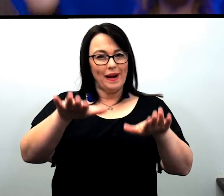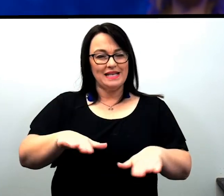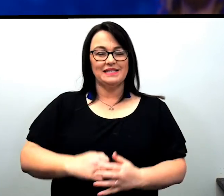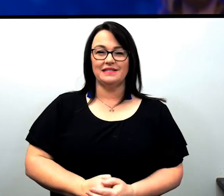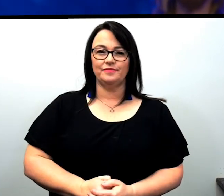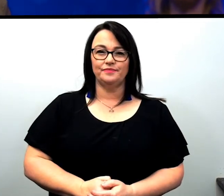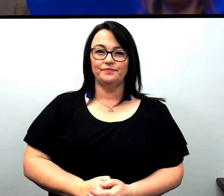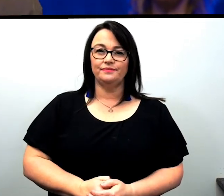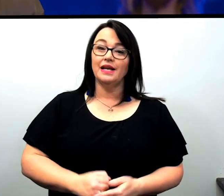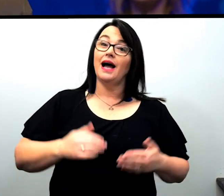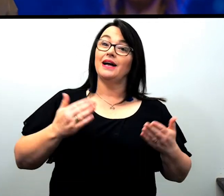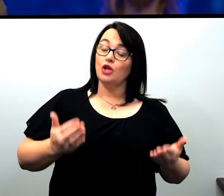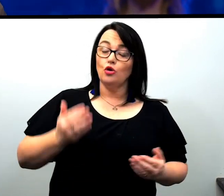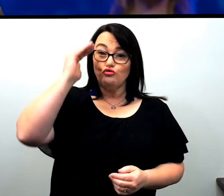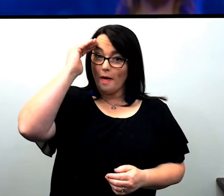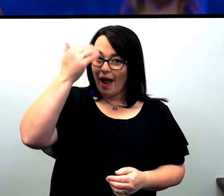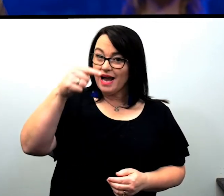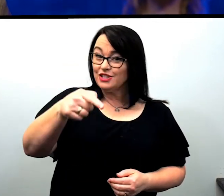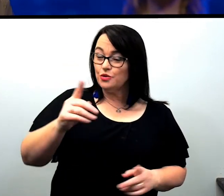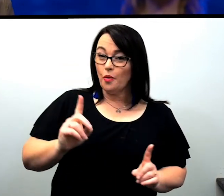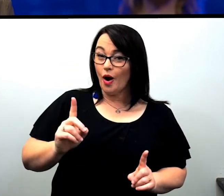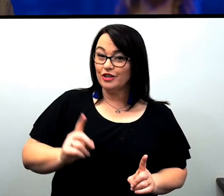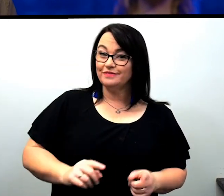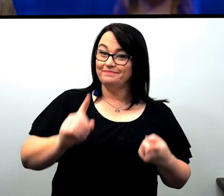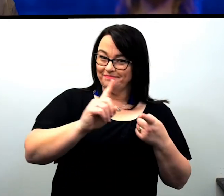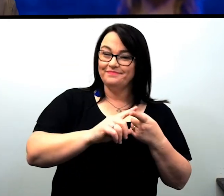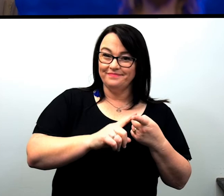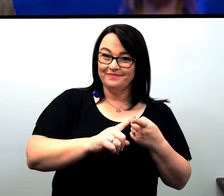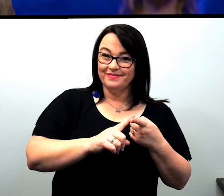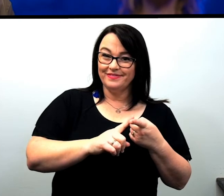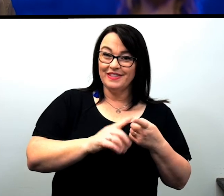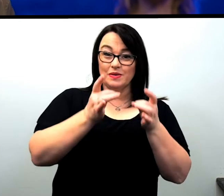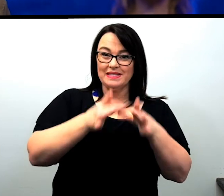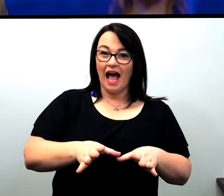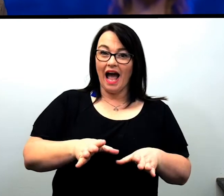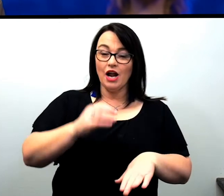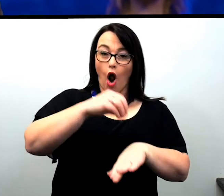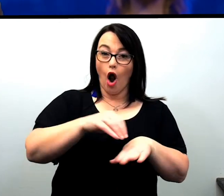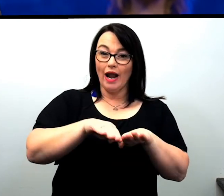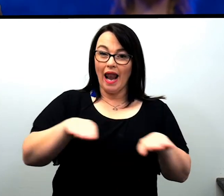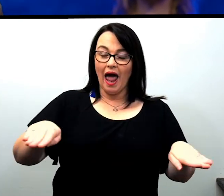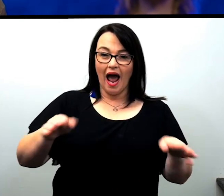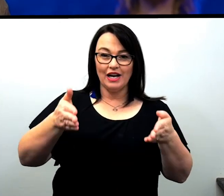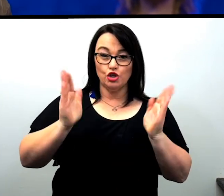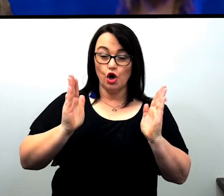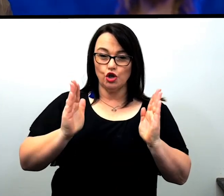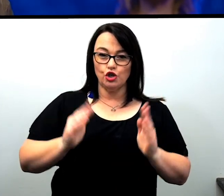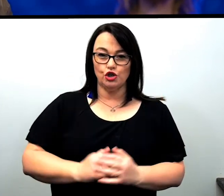Hey, just a few things to remind you of. We're launching online church. So if you're keen to be part of that and know of some people, please do sign